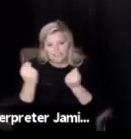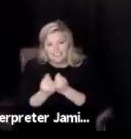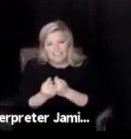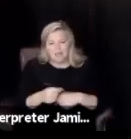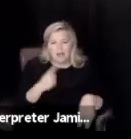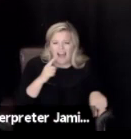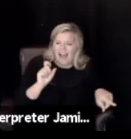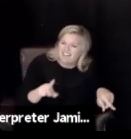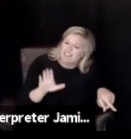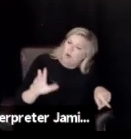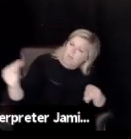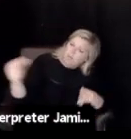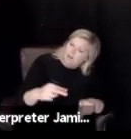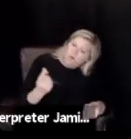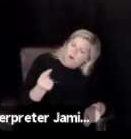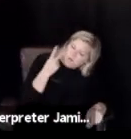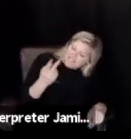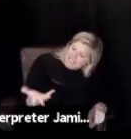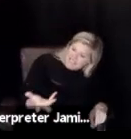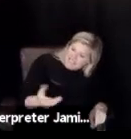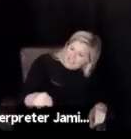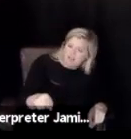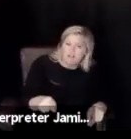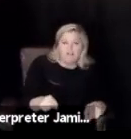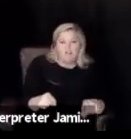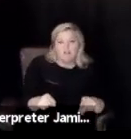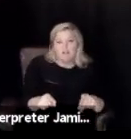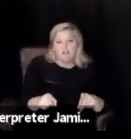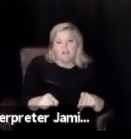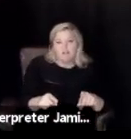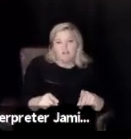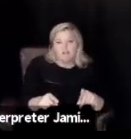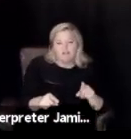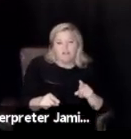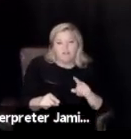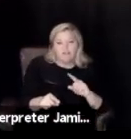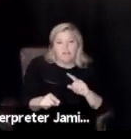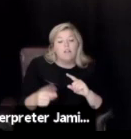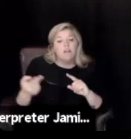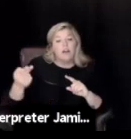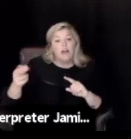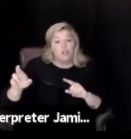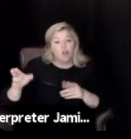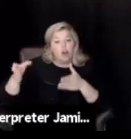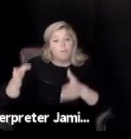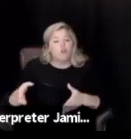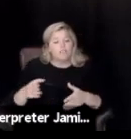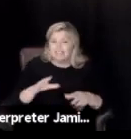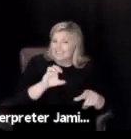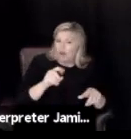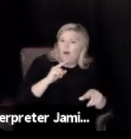you see. And Mr. or Mrs. HR person, tell me from your